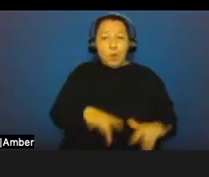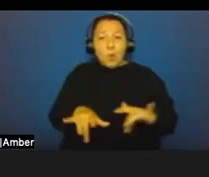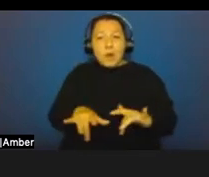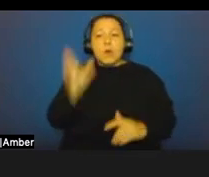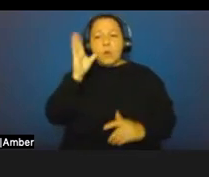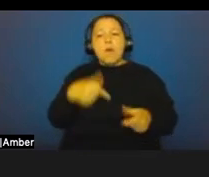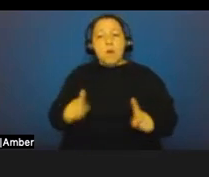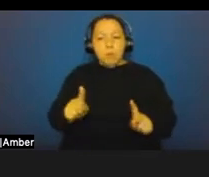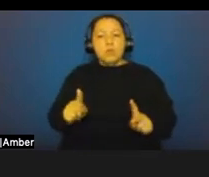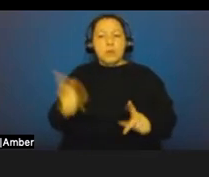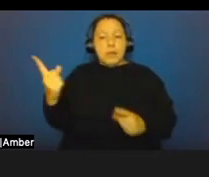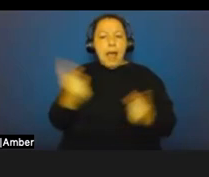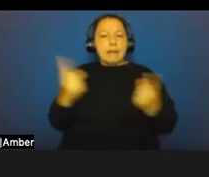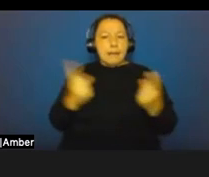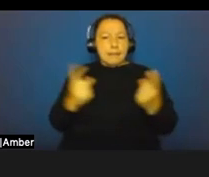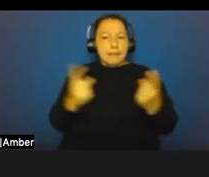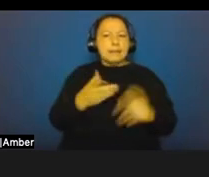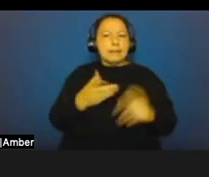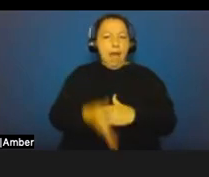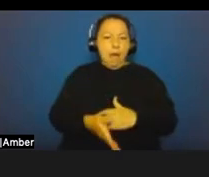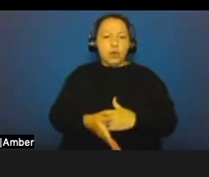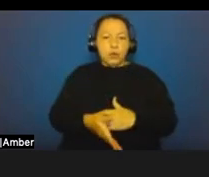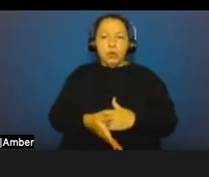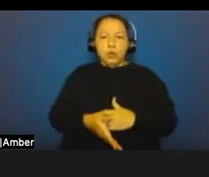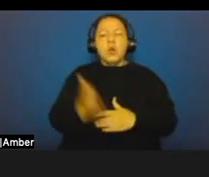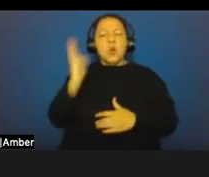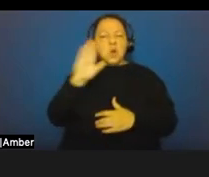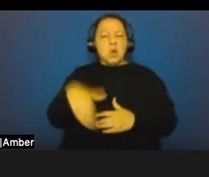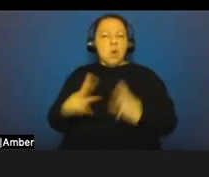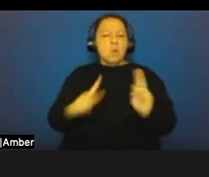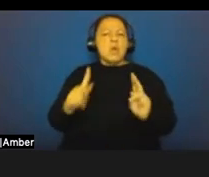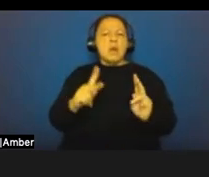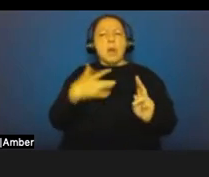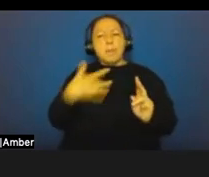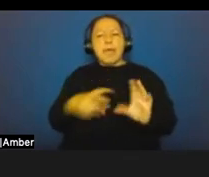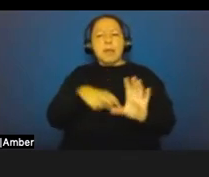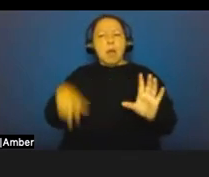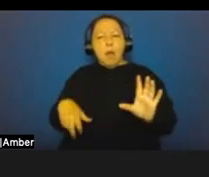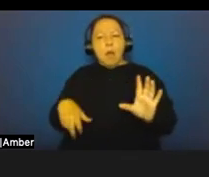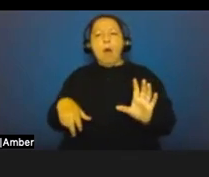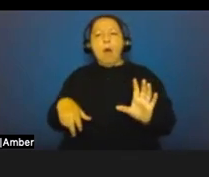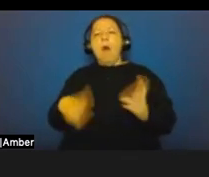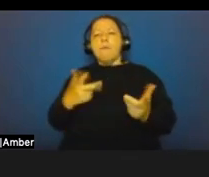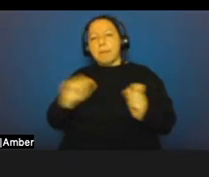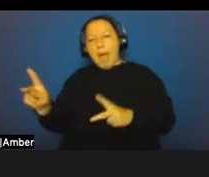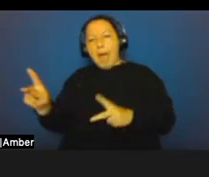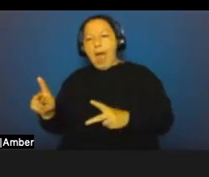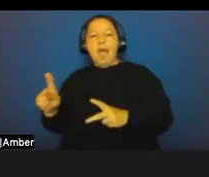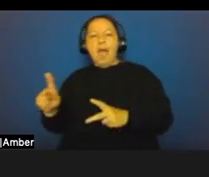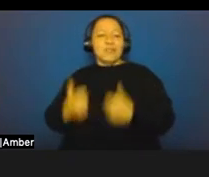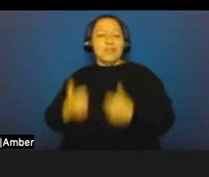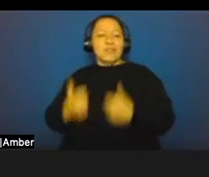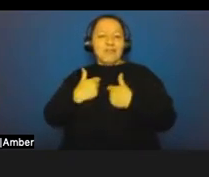those questions after. And then we know that folks have to log off and get on with their lives. And then some people have questions that they really want to